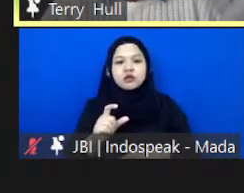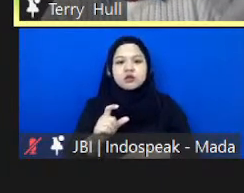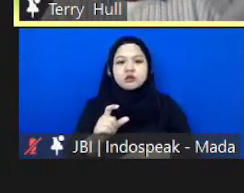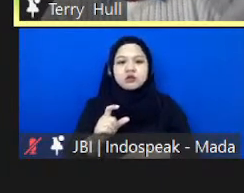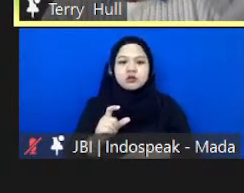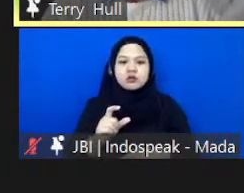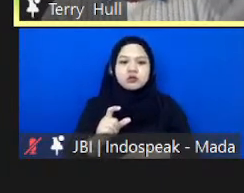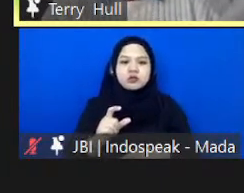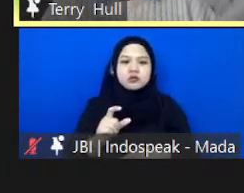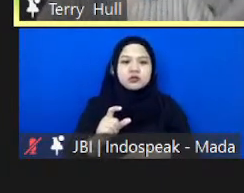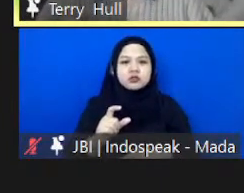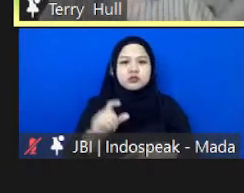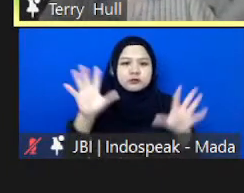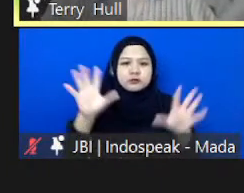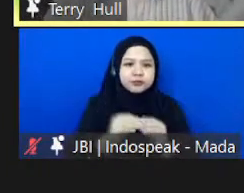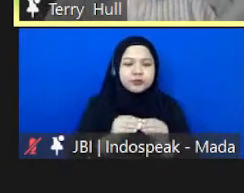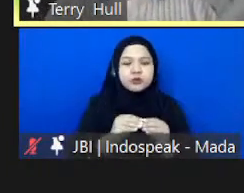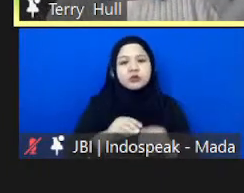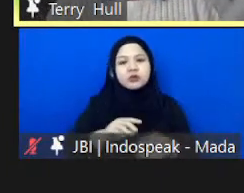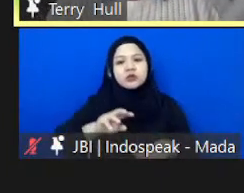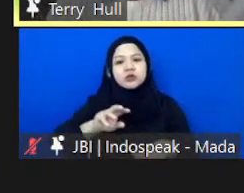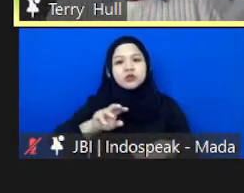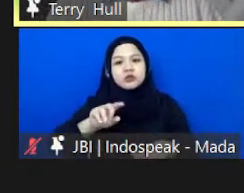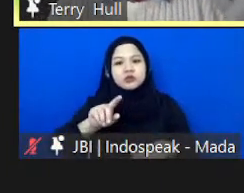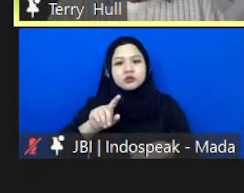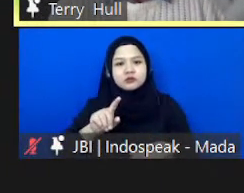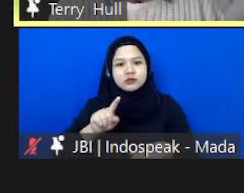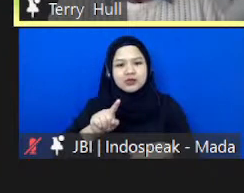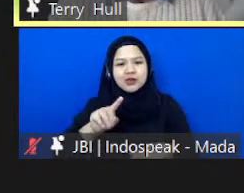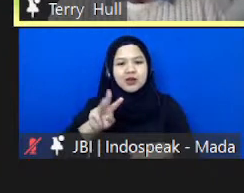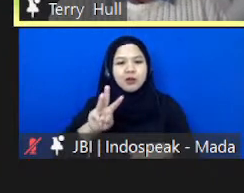13.88% of the households had filled in the digital